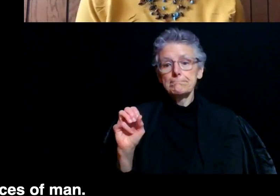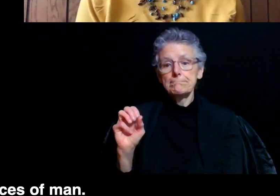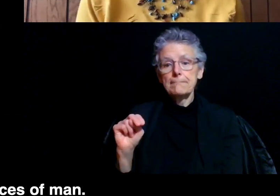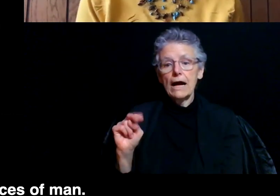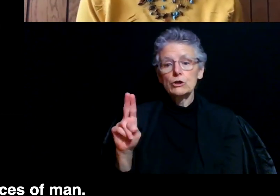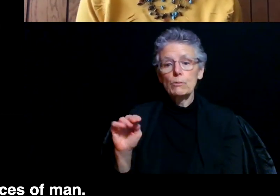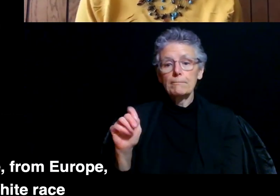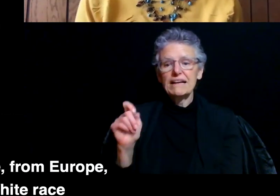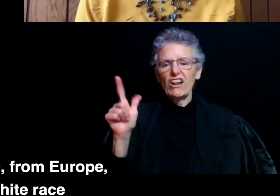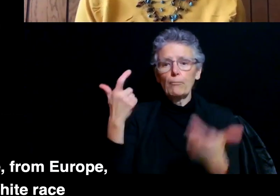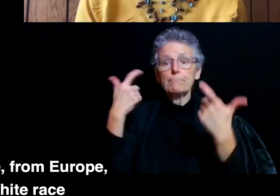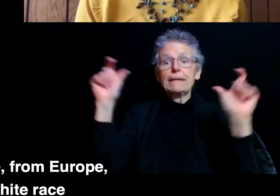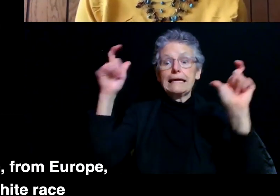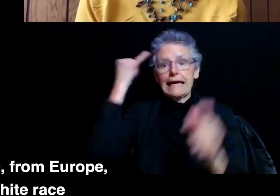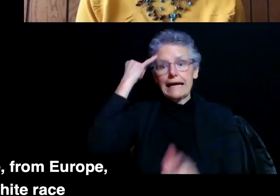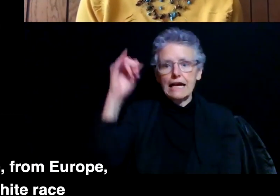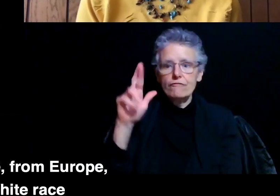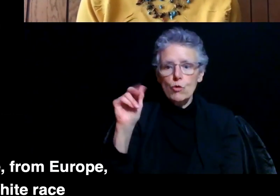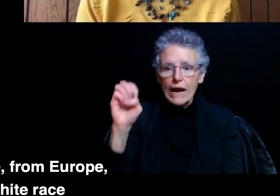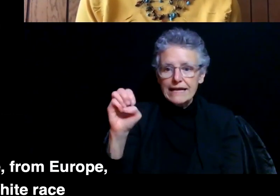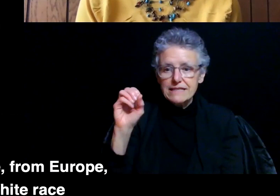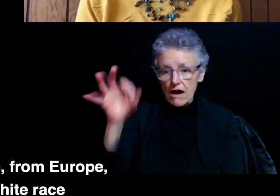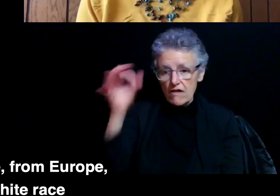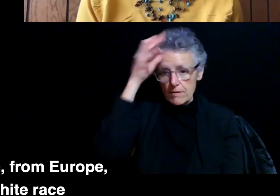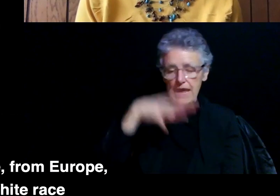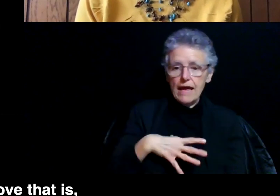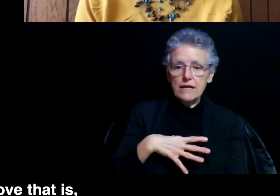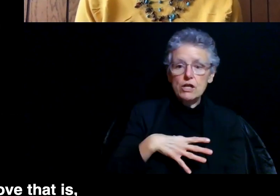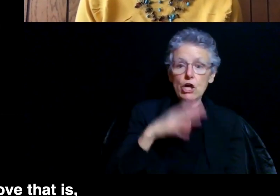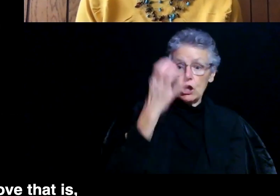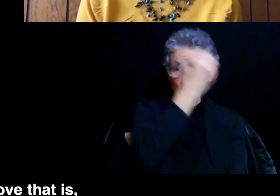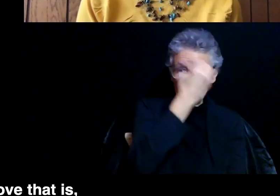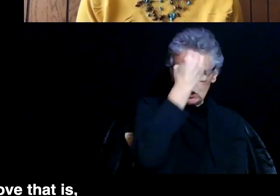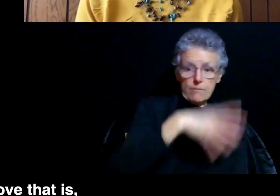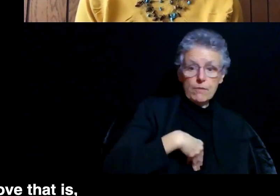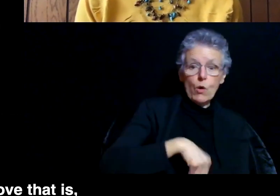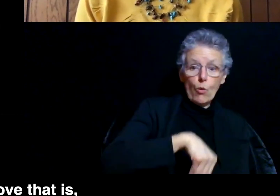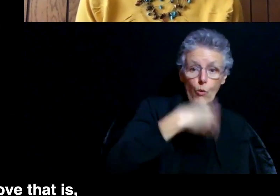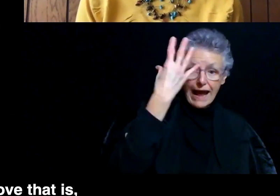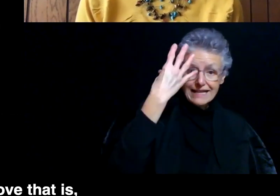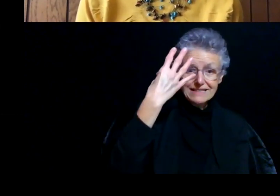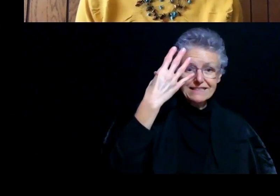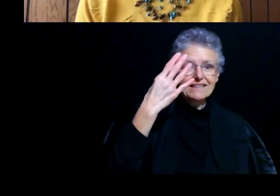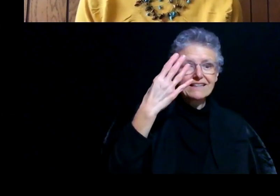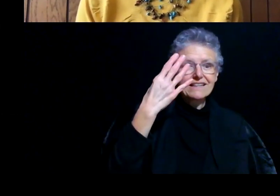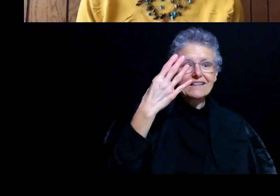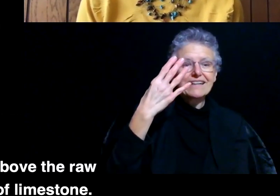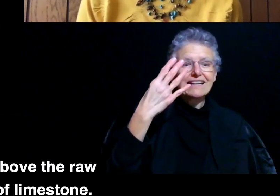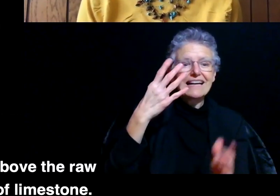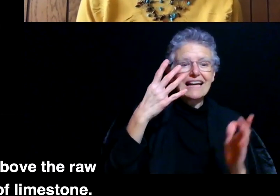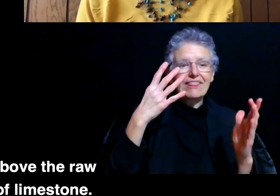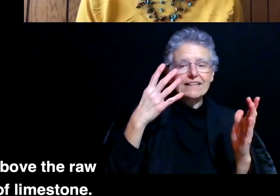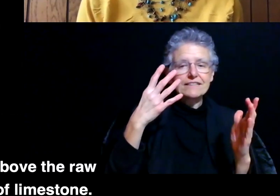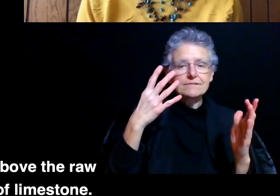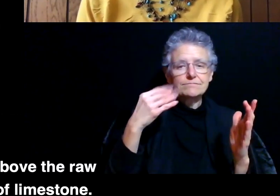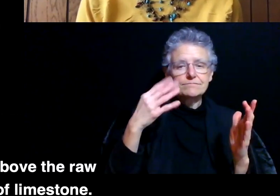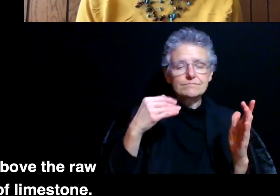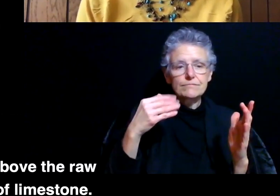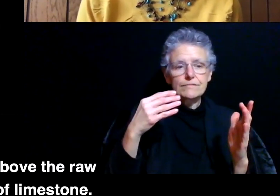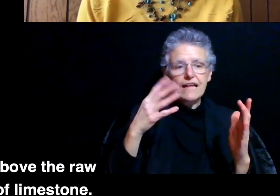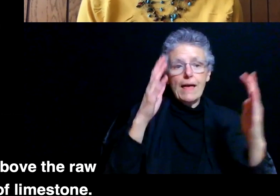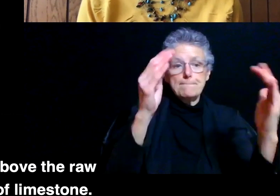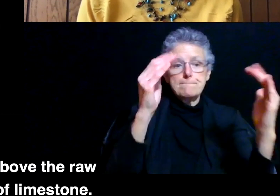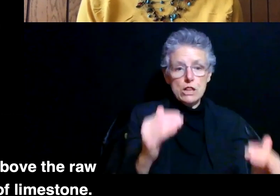the races of man. So we have from Europe, the white race, and above that is that sits above the